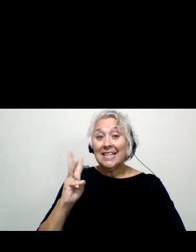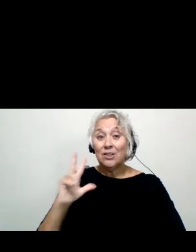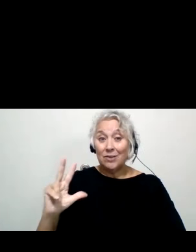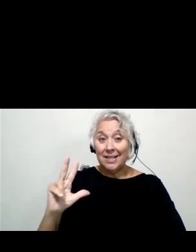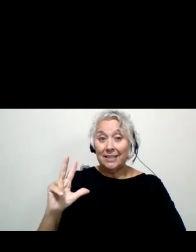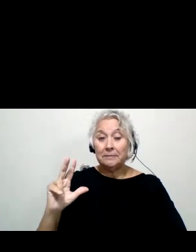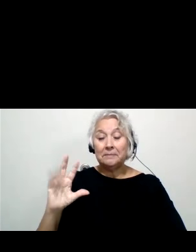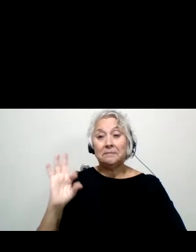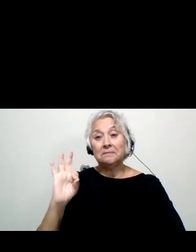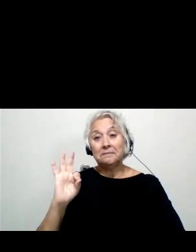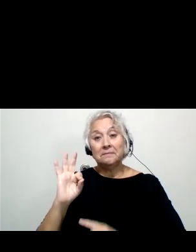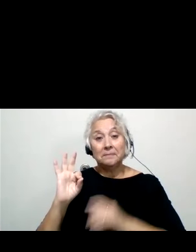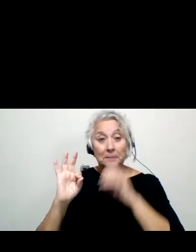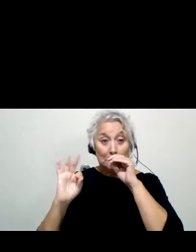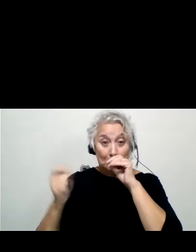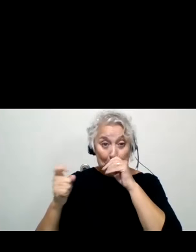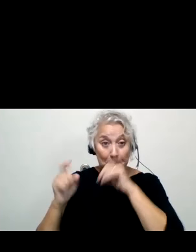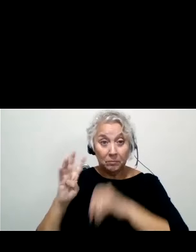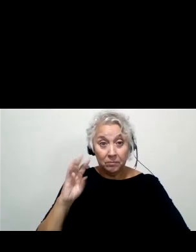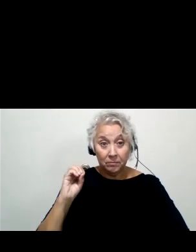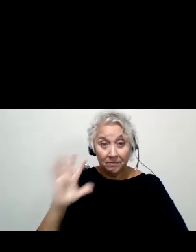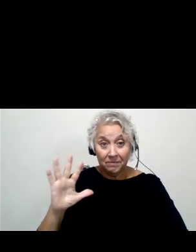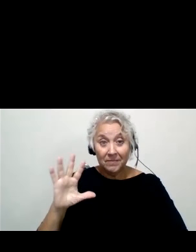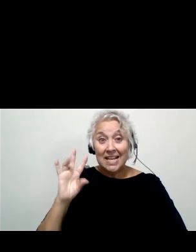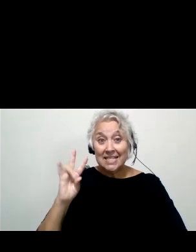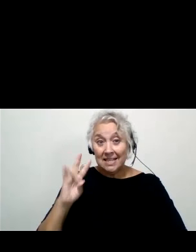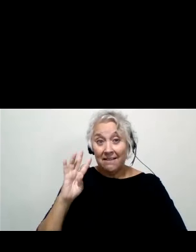405-744-9863. Fax is